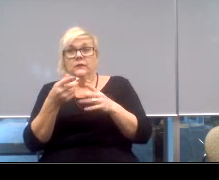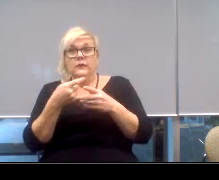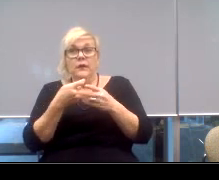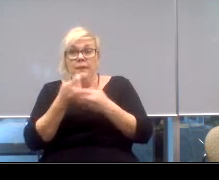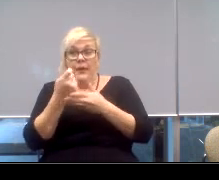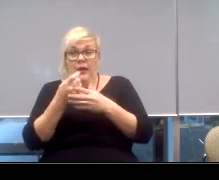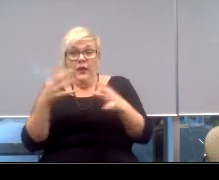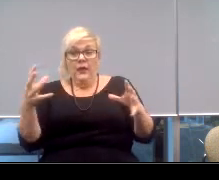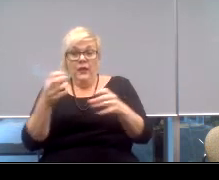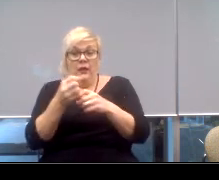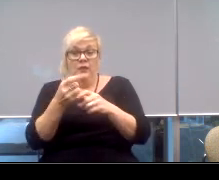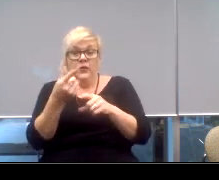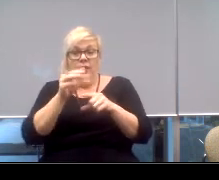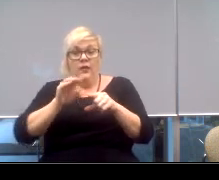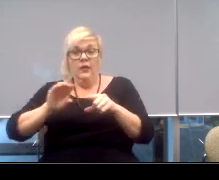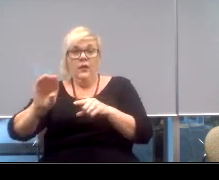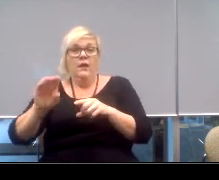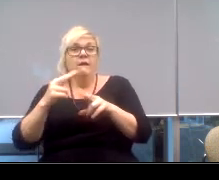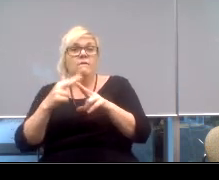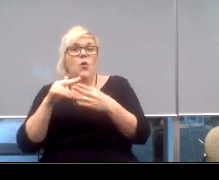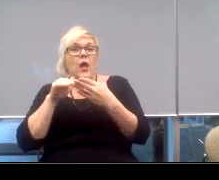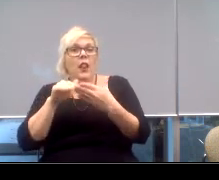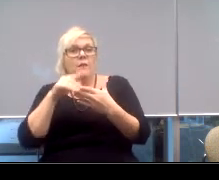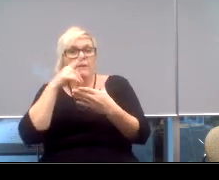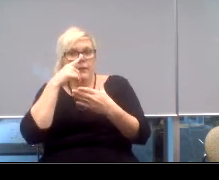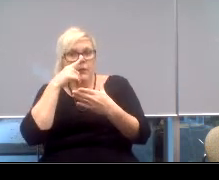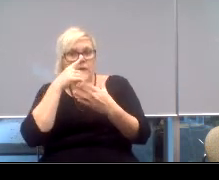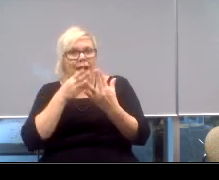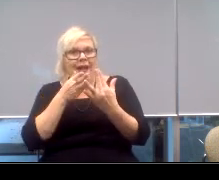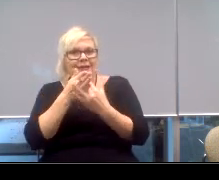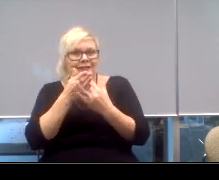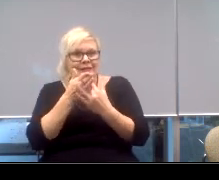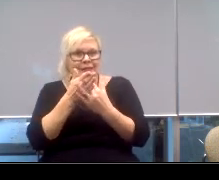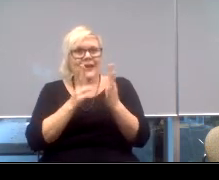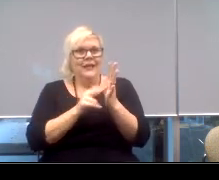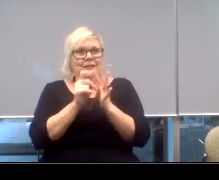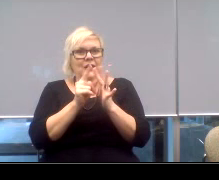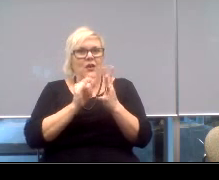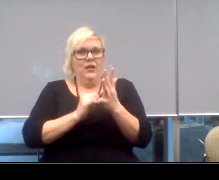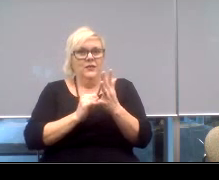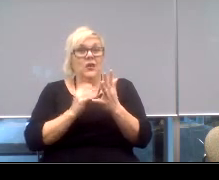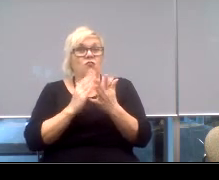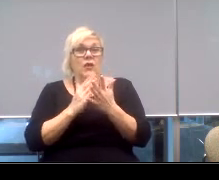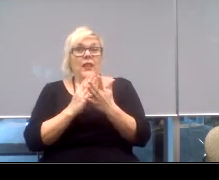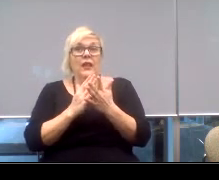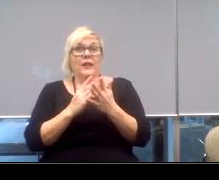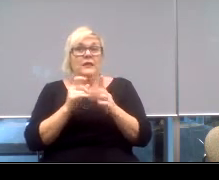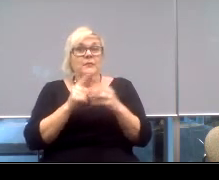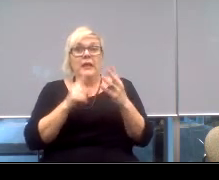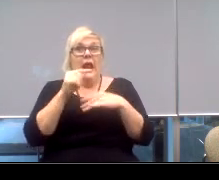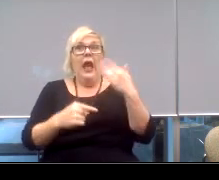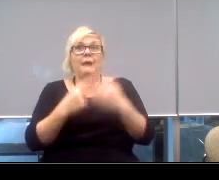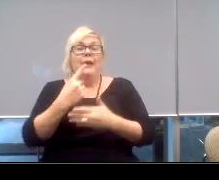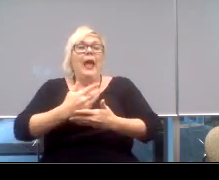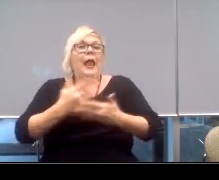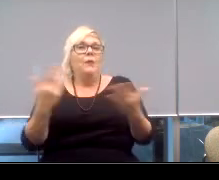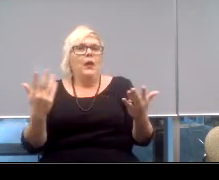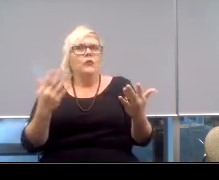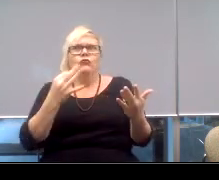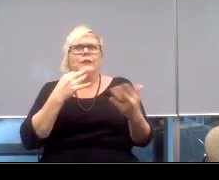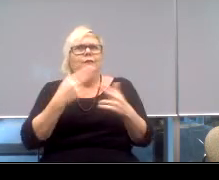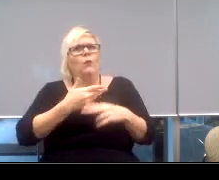support to participants. We're all at risk of being affected by disability, and we share that risk and the